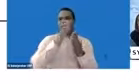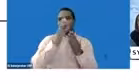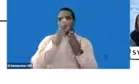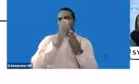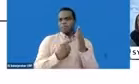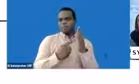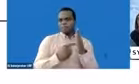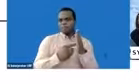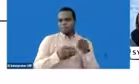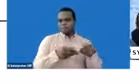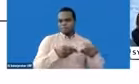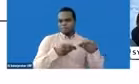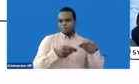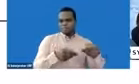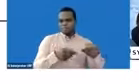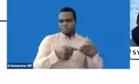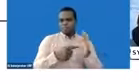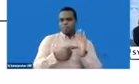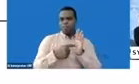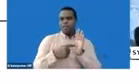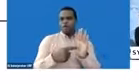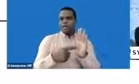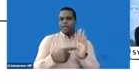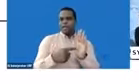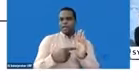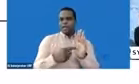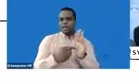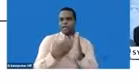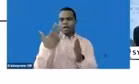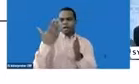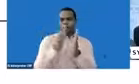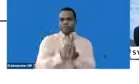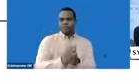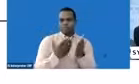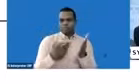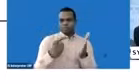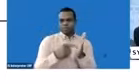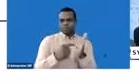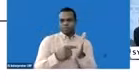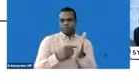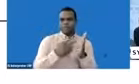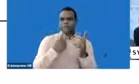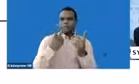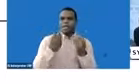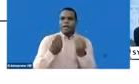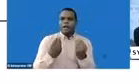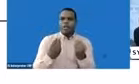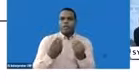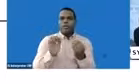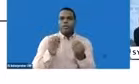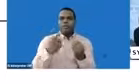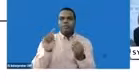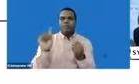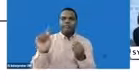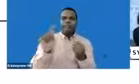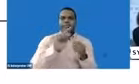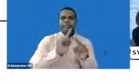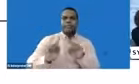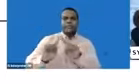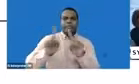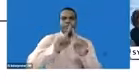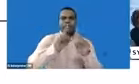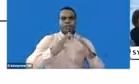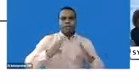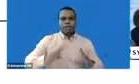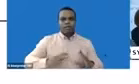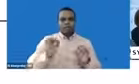as many users as possible with the training material. So I would like to hand over first to Lucas. If you could please introduce yourself and